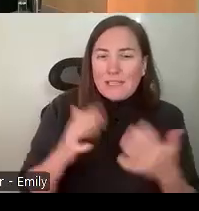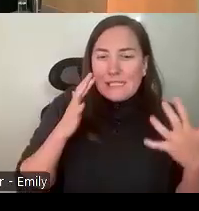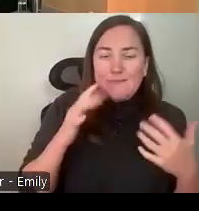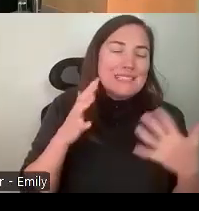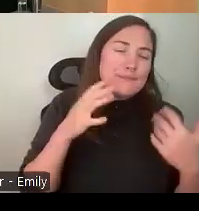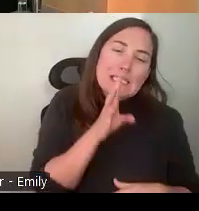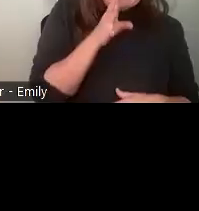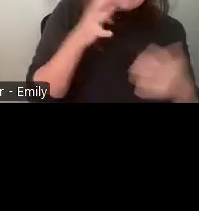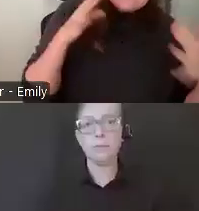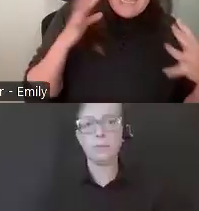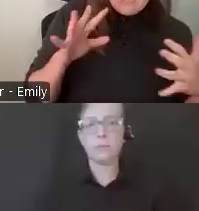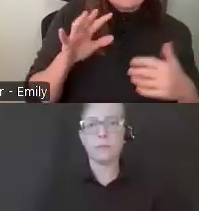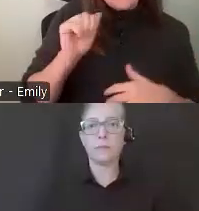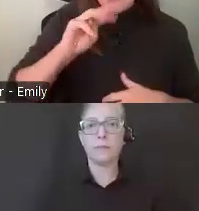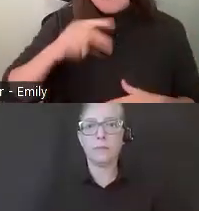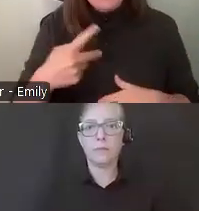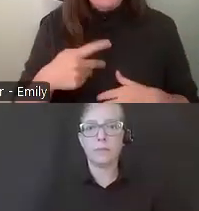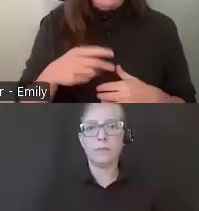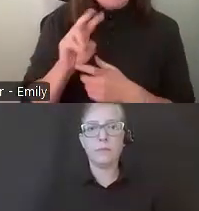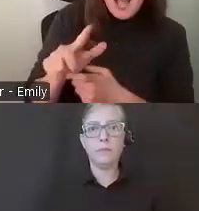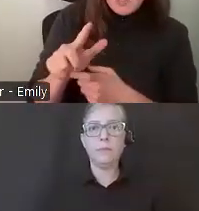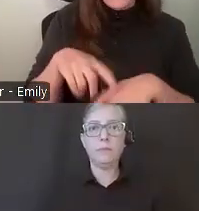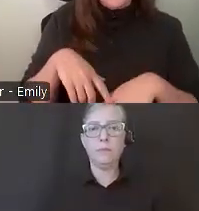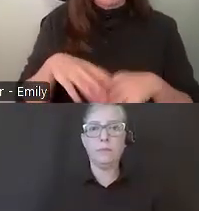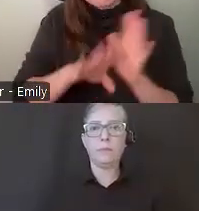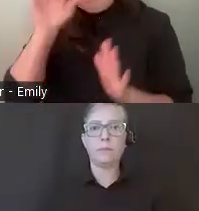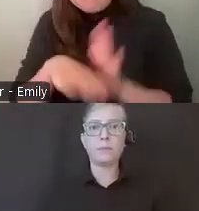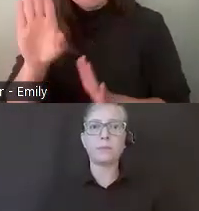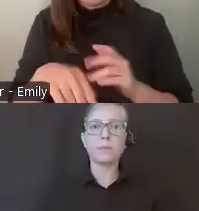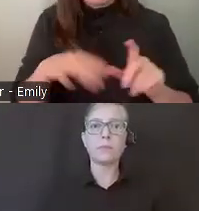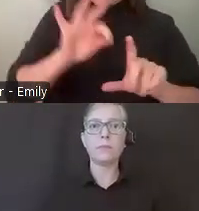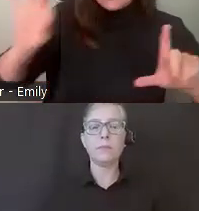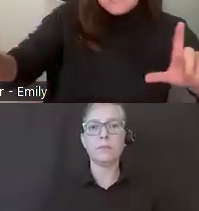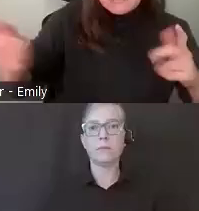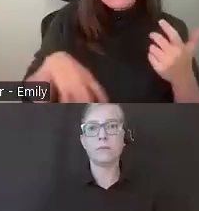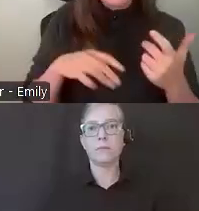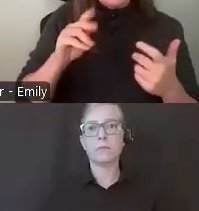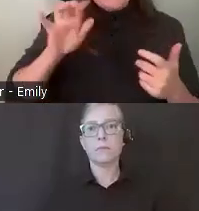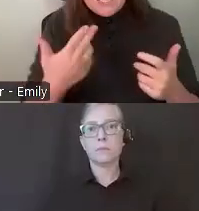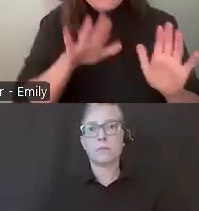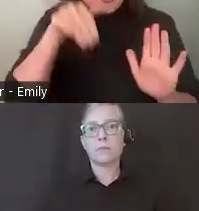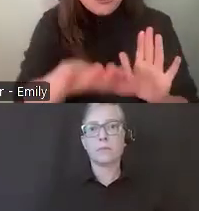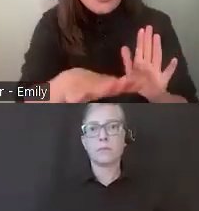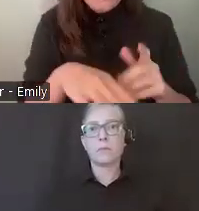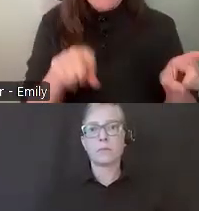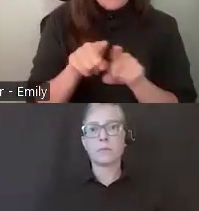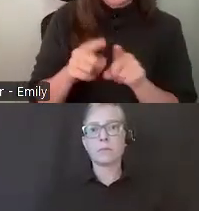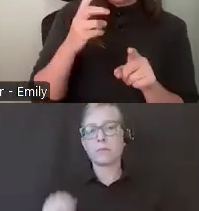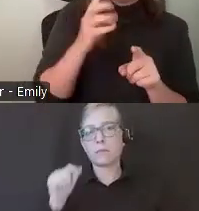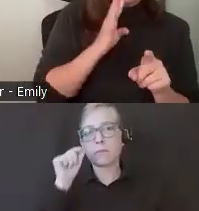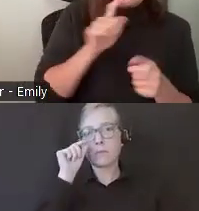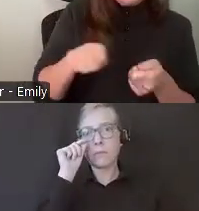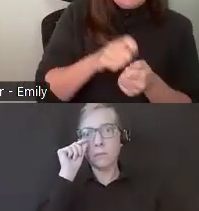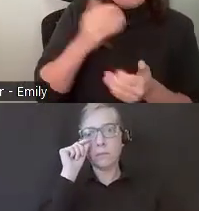amplitude, which we experience as like the volume, frequency changes over time, which we experience as pitch, but also more speech-specific processes